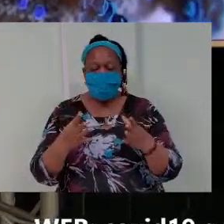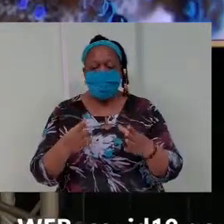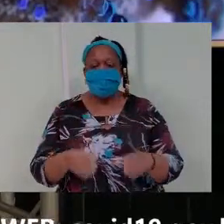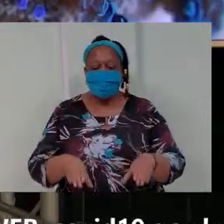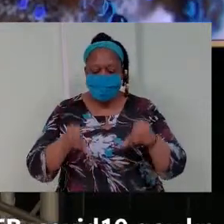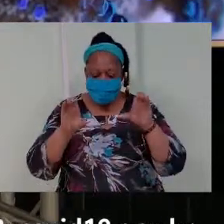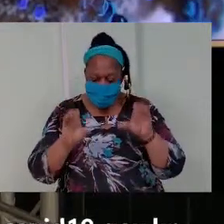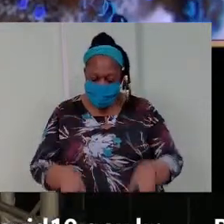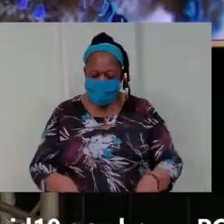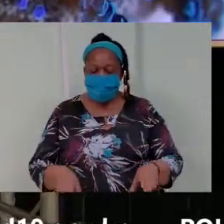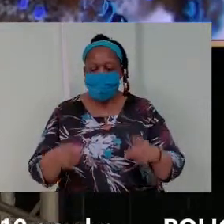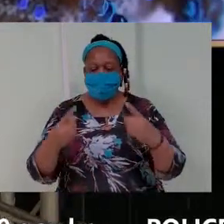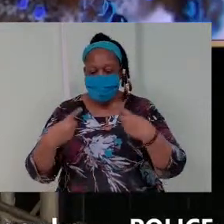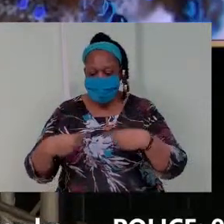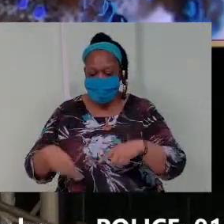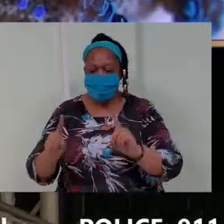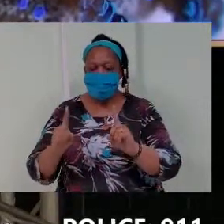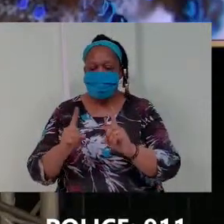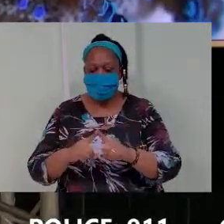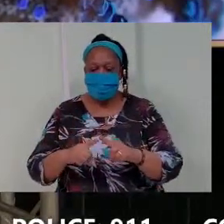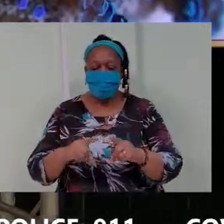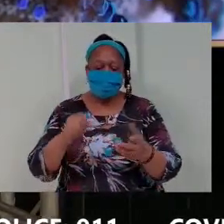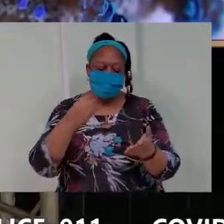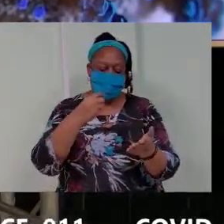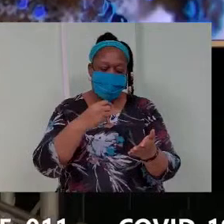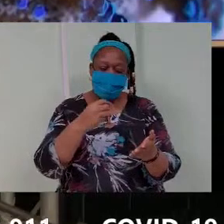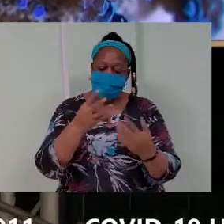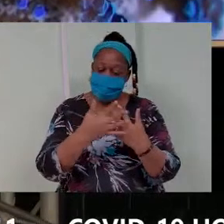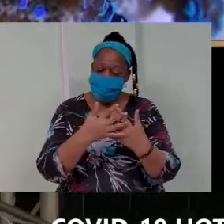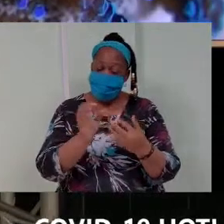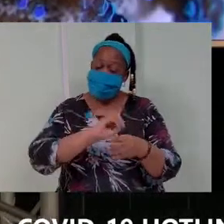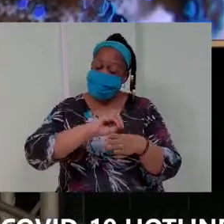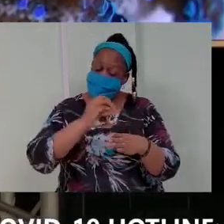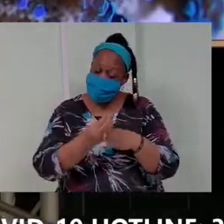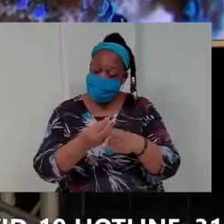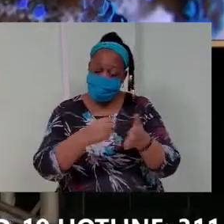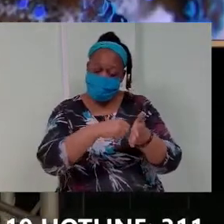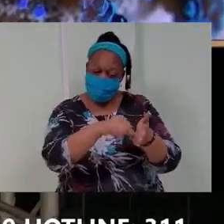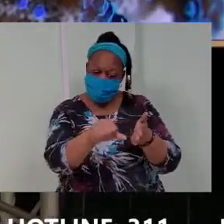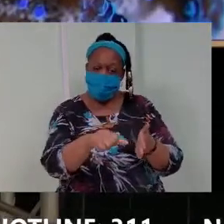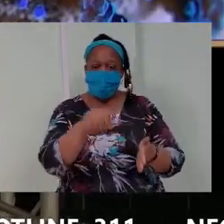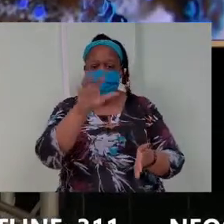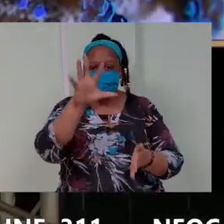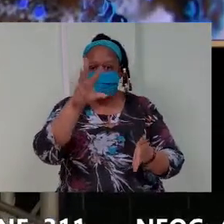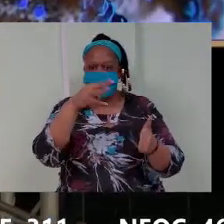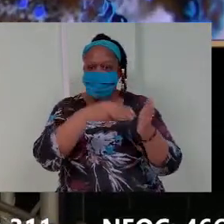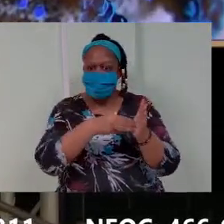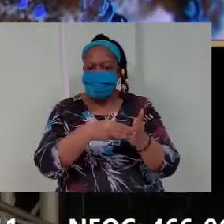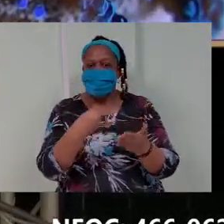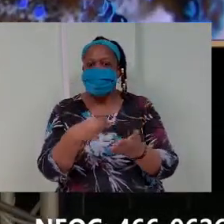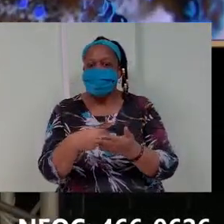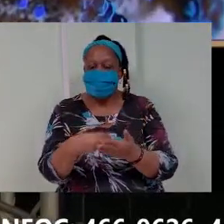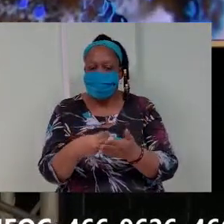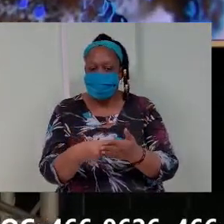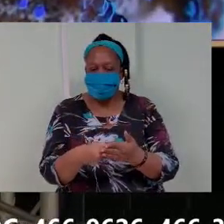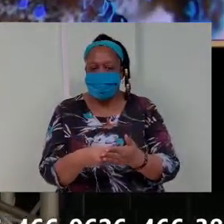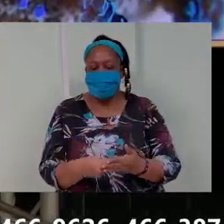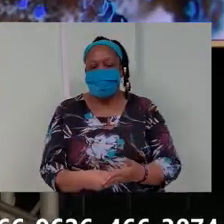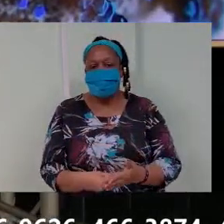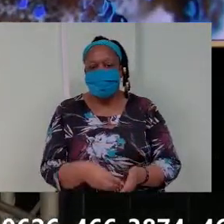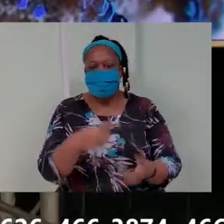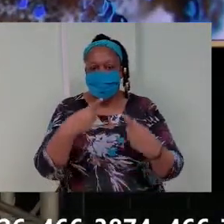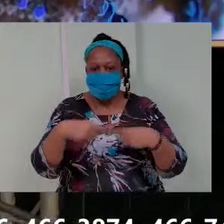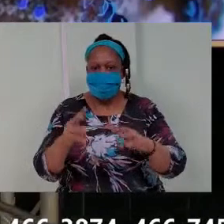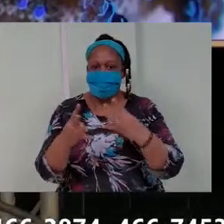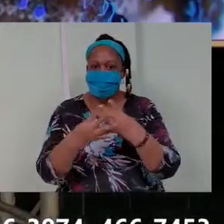be liable on summary conviction to a fine not exceeding $5,000 or to a term of imprisonment not exceeding 6